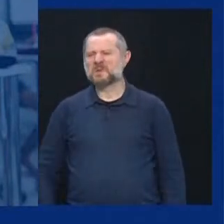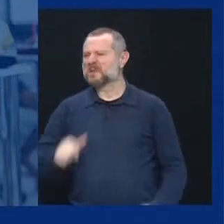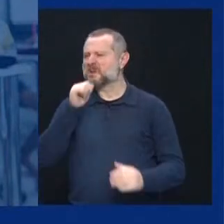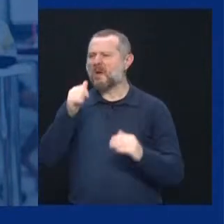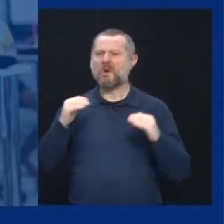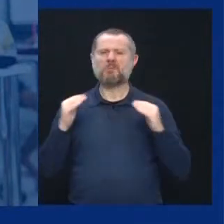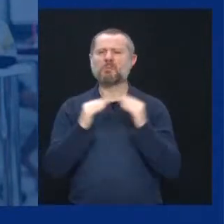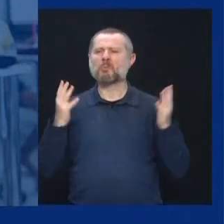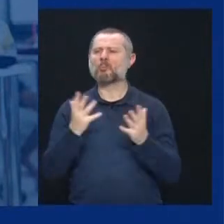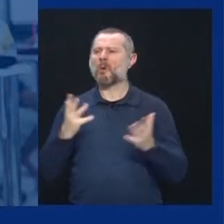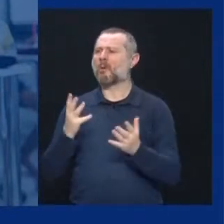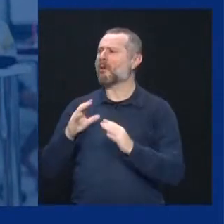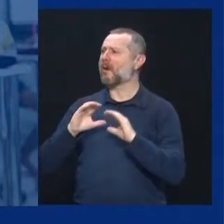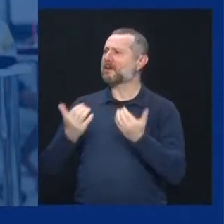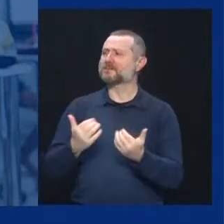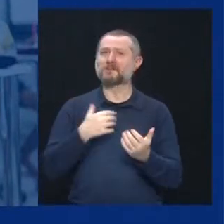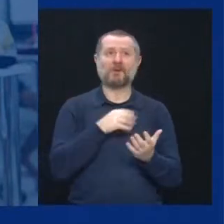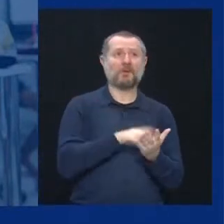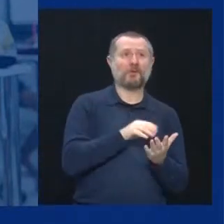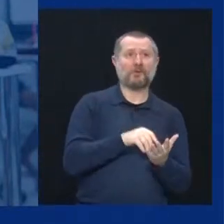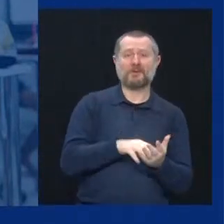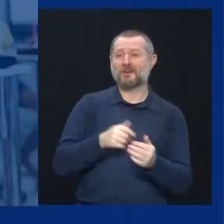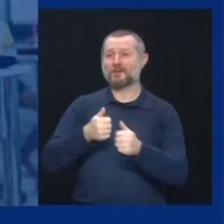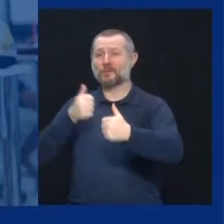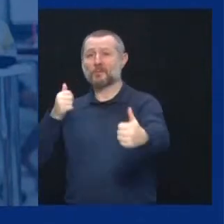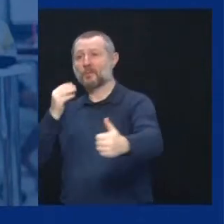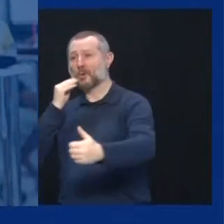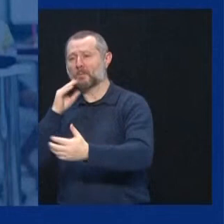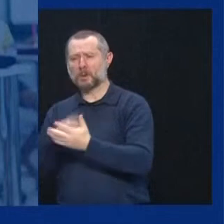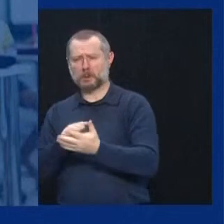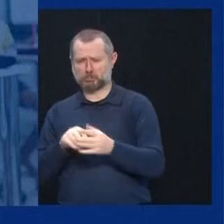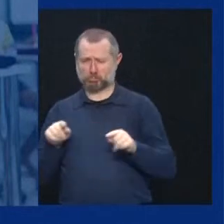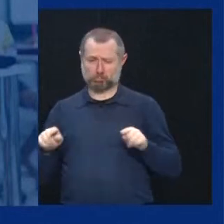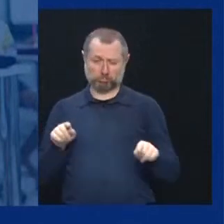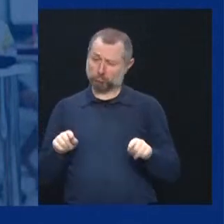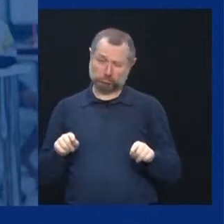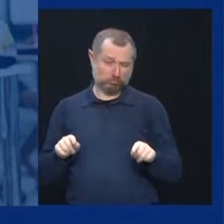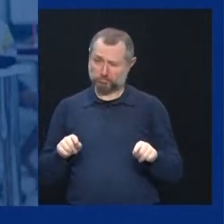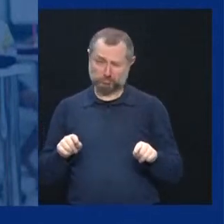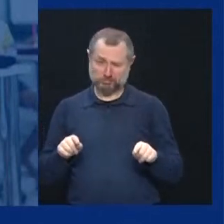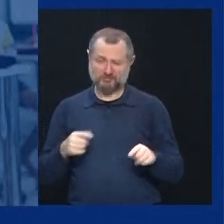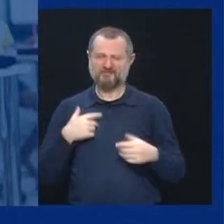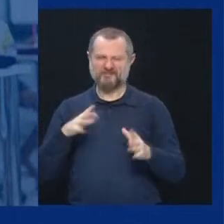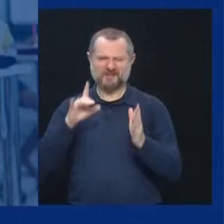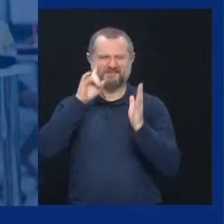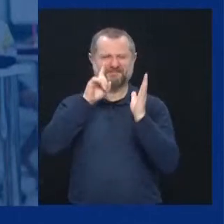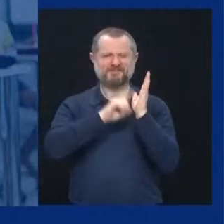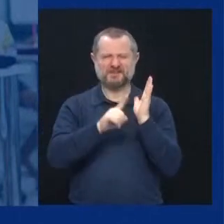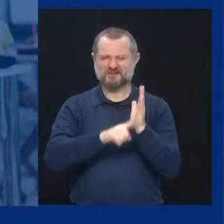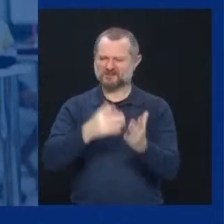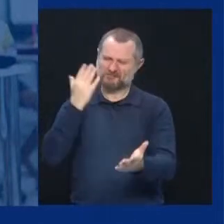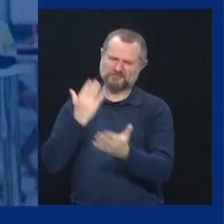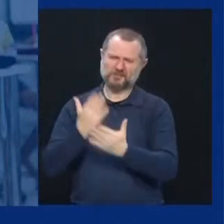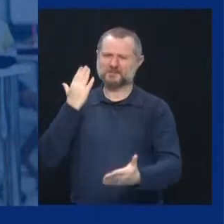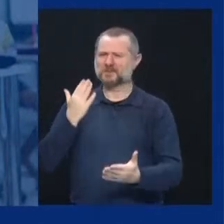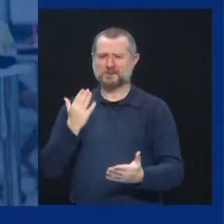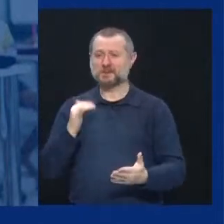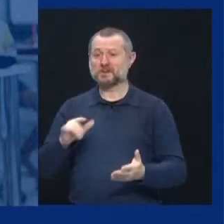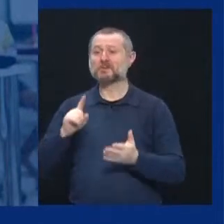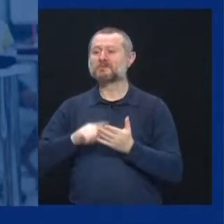for in-class teaching. And this remote learning, when they do the studies, it will